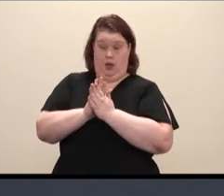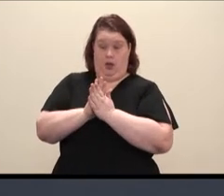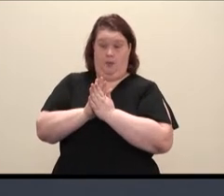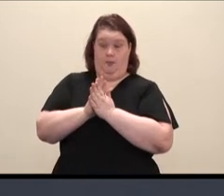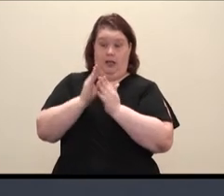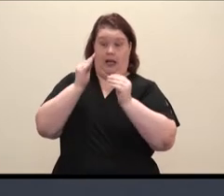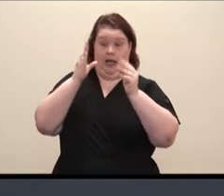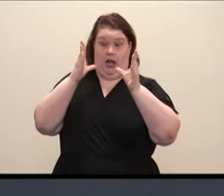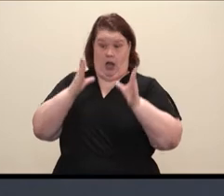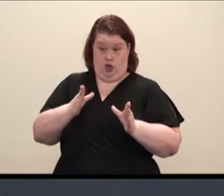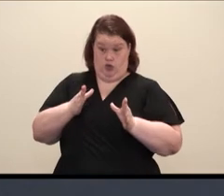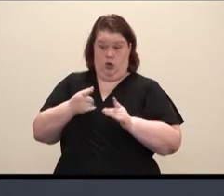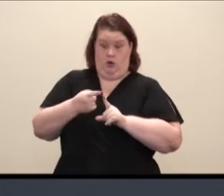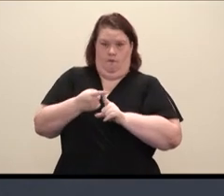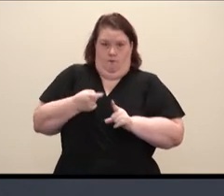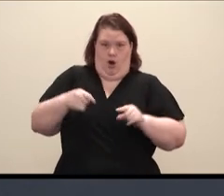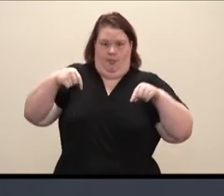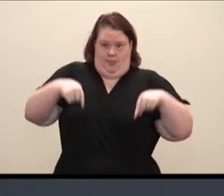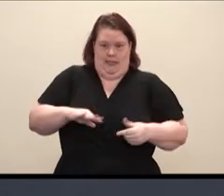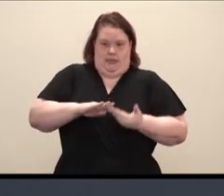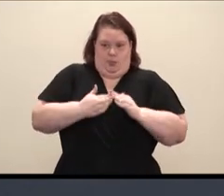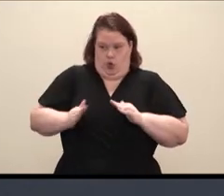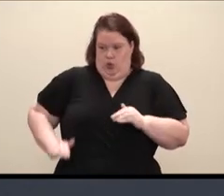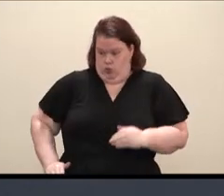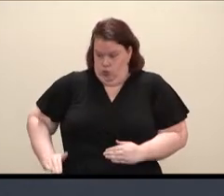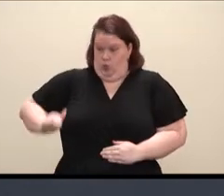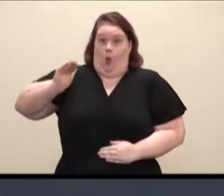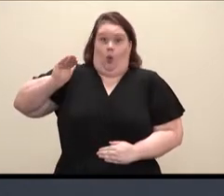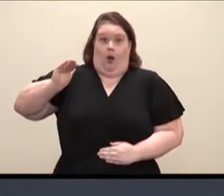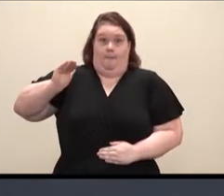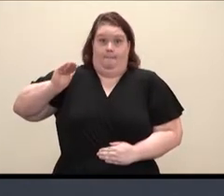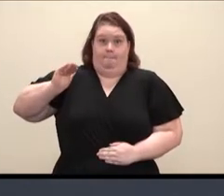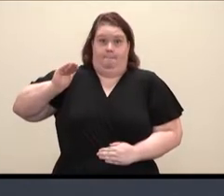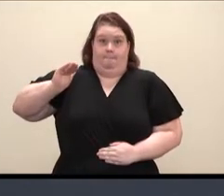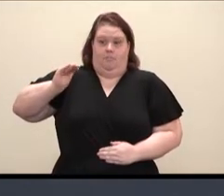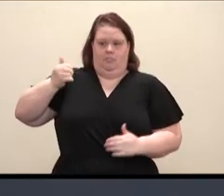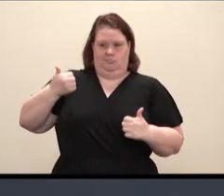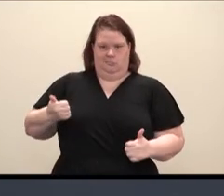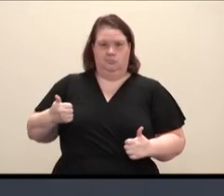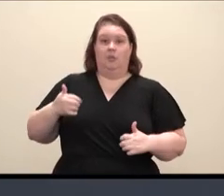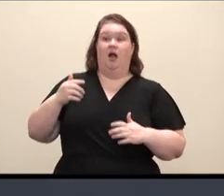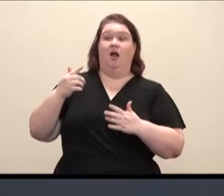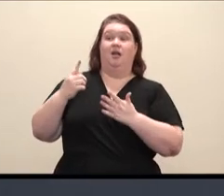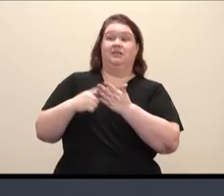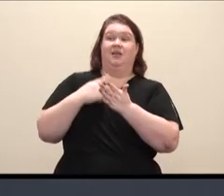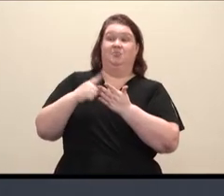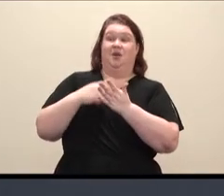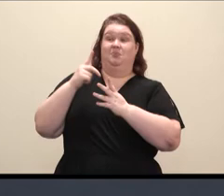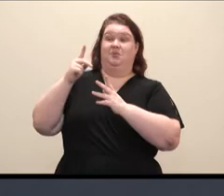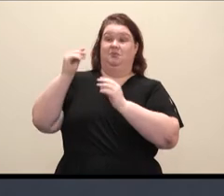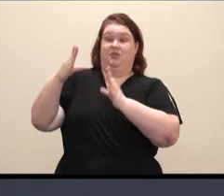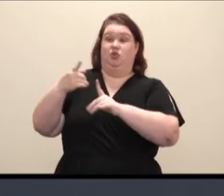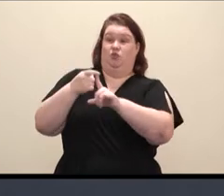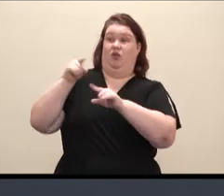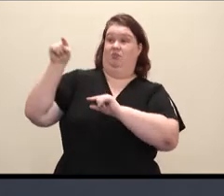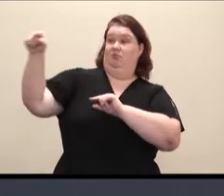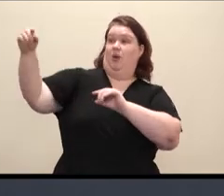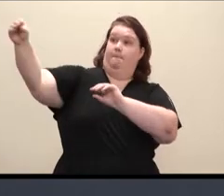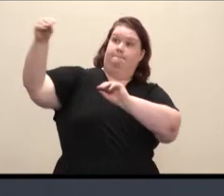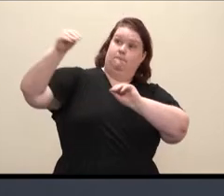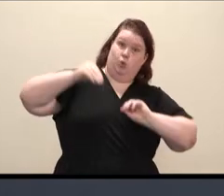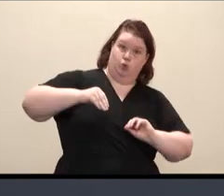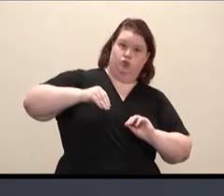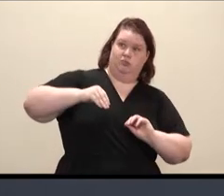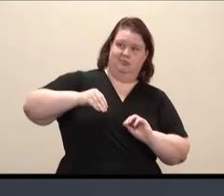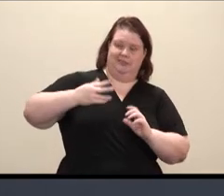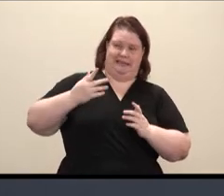our community who became educators. And sometimes when people came from other places was when we couldn't retain them. So I'm